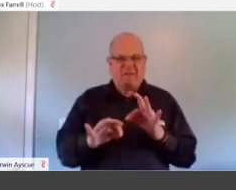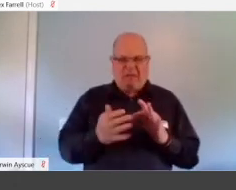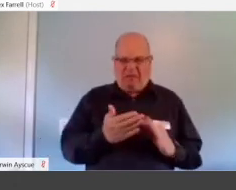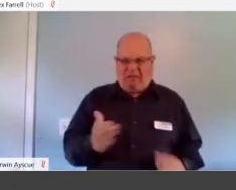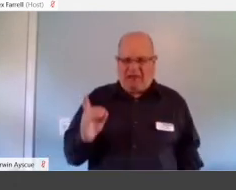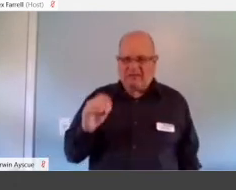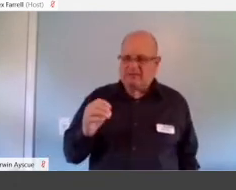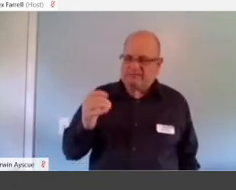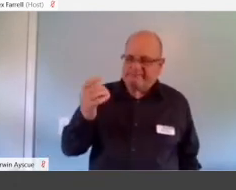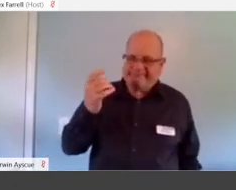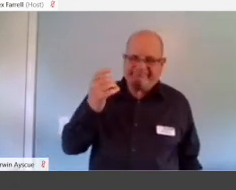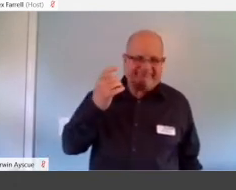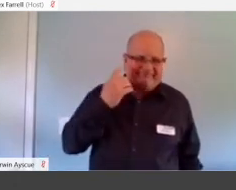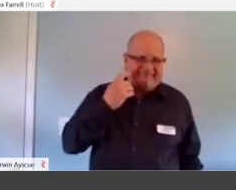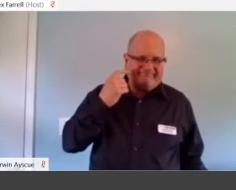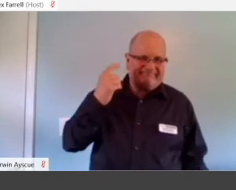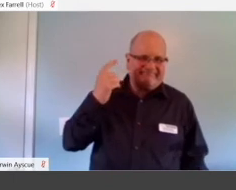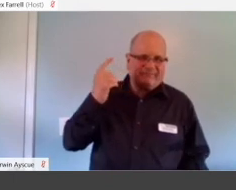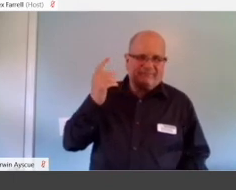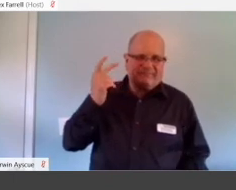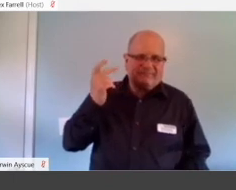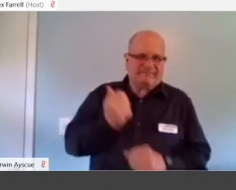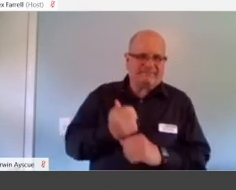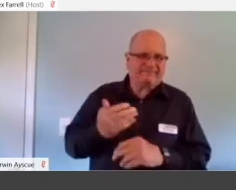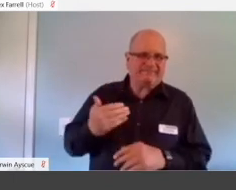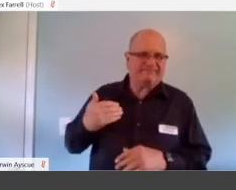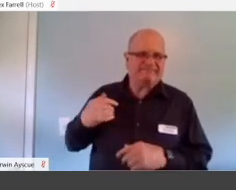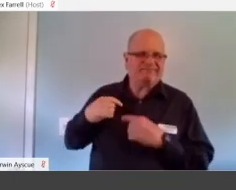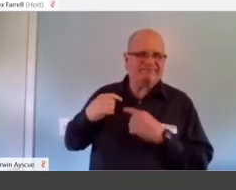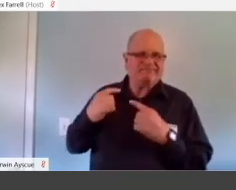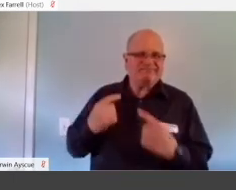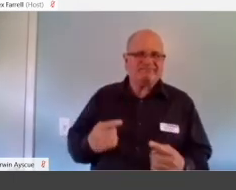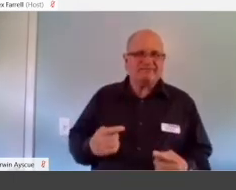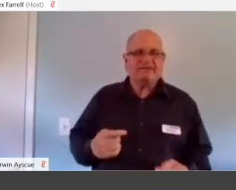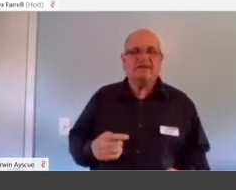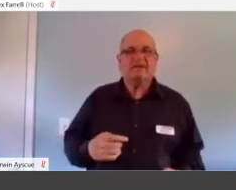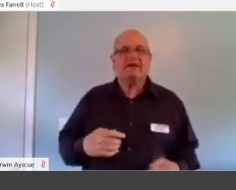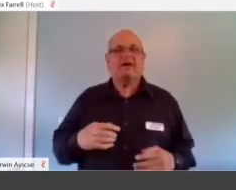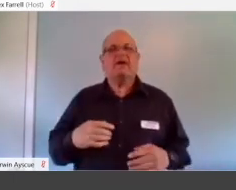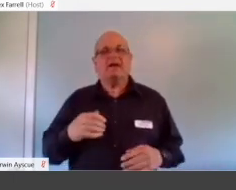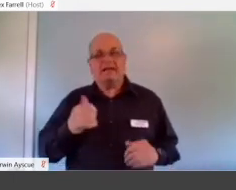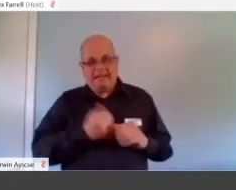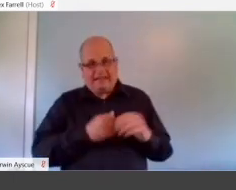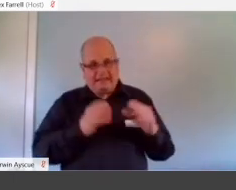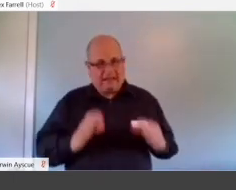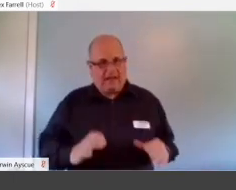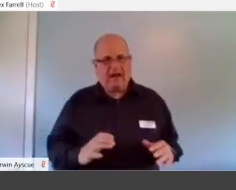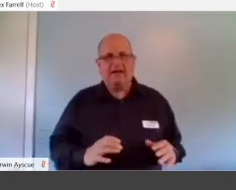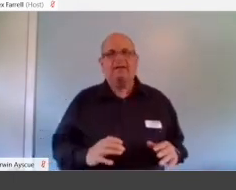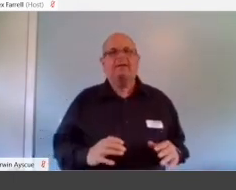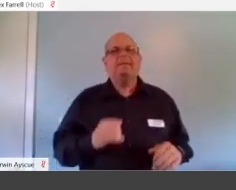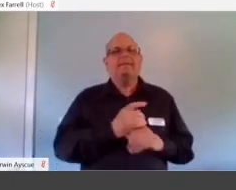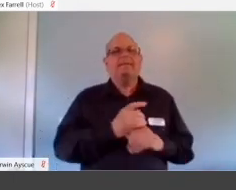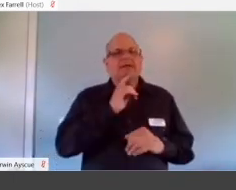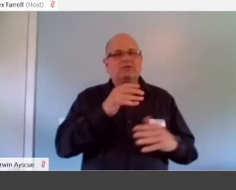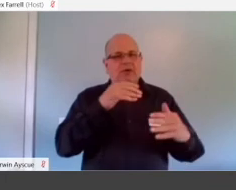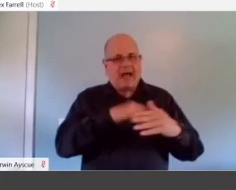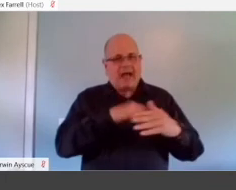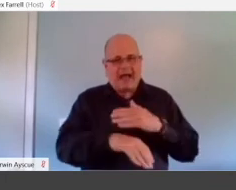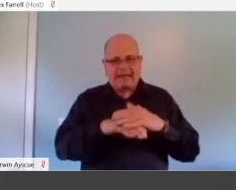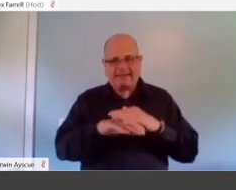several years is we don't give clients an option that is not accessible. We weed out all the accessibility